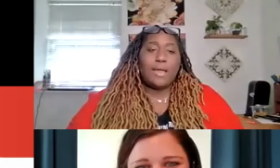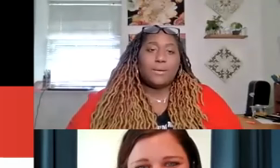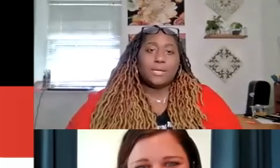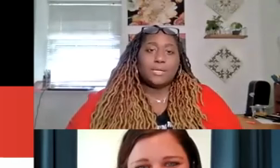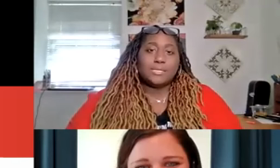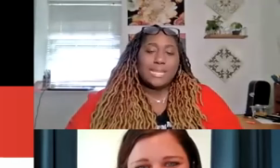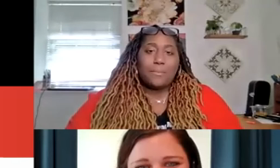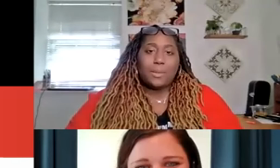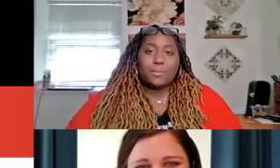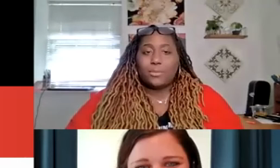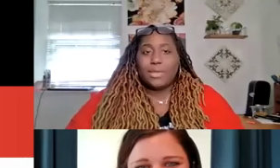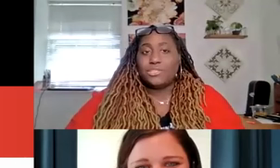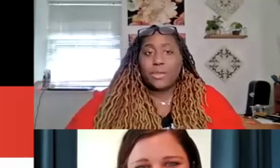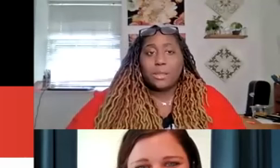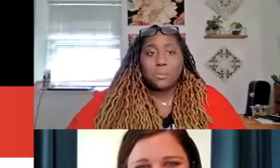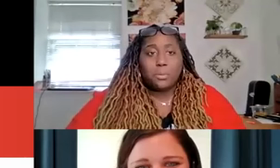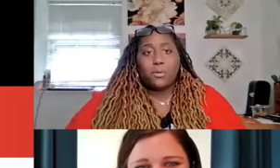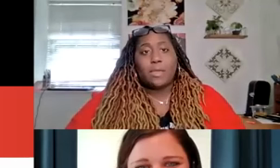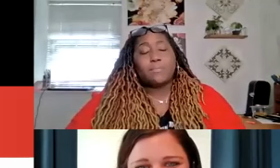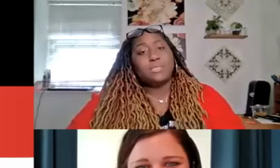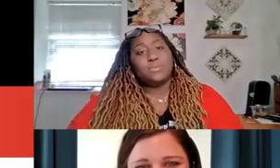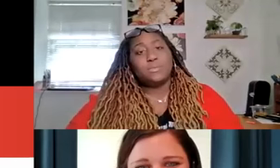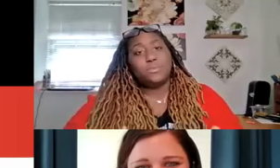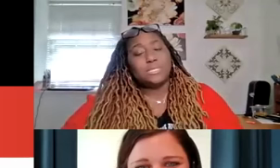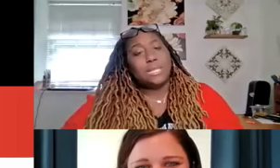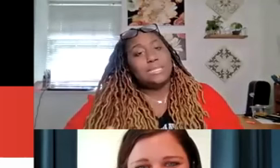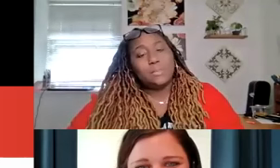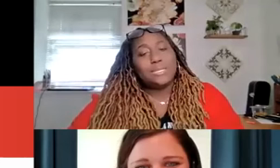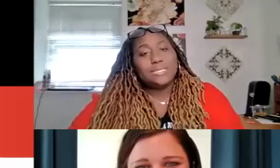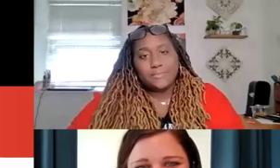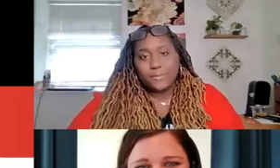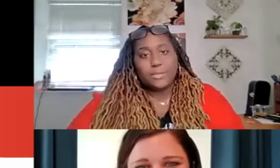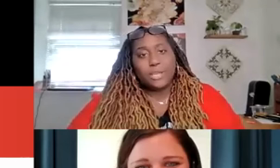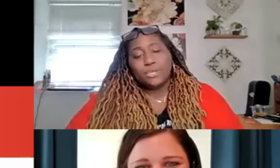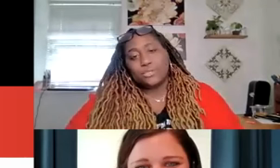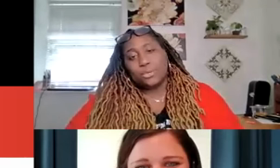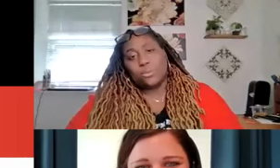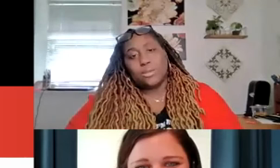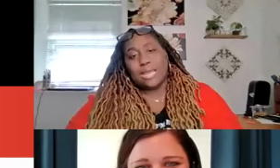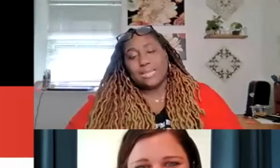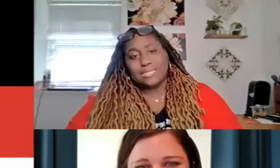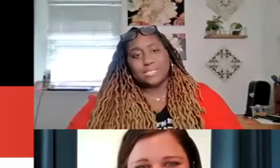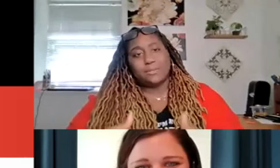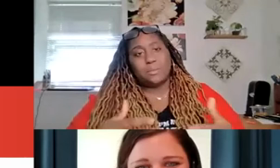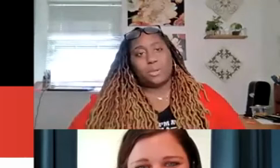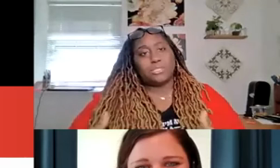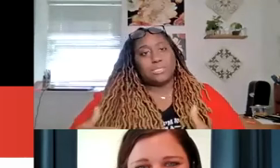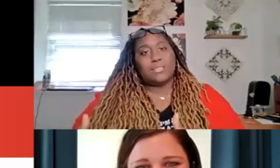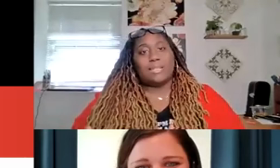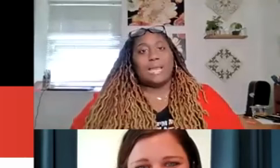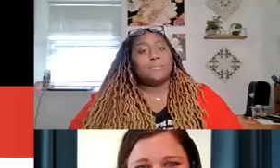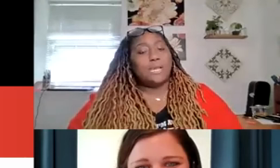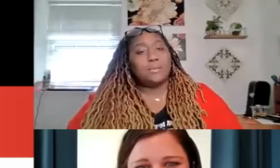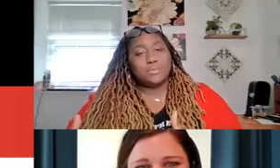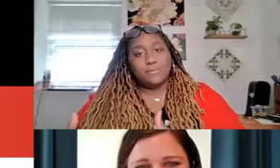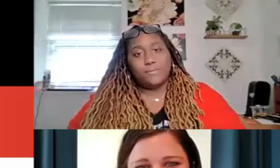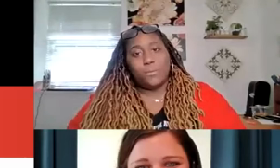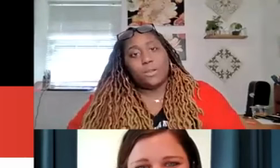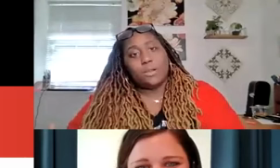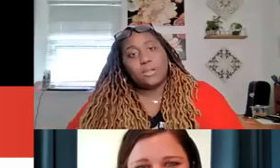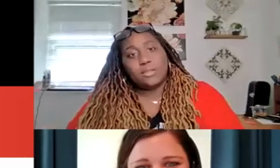With our SNAP employment and training program, this one was a little bit different. So we're not necessarily purchasing the